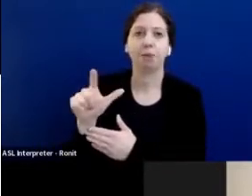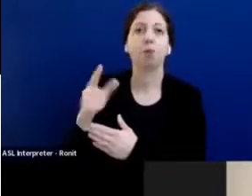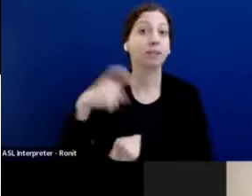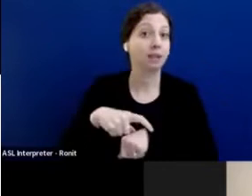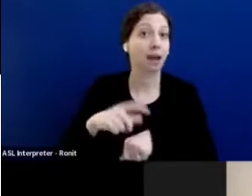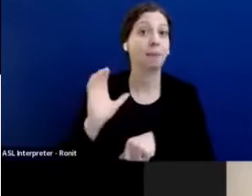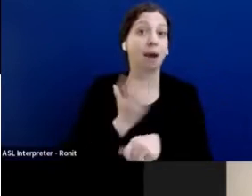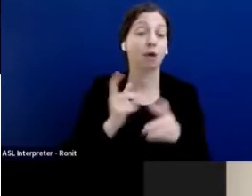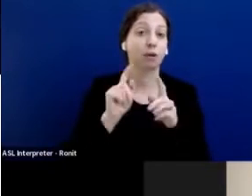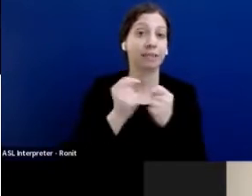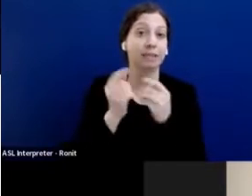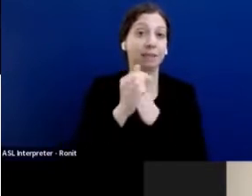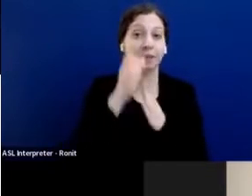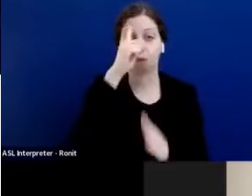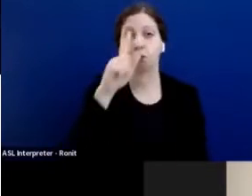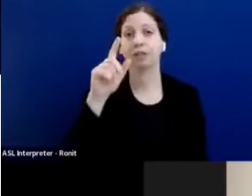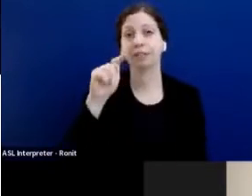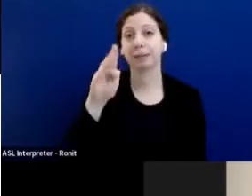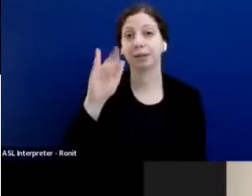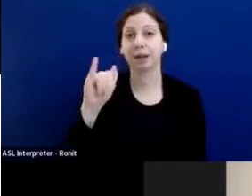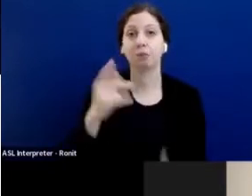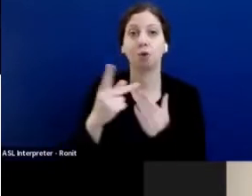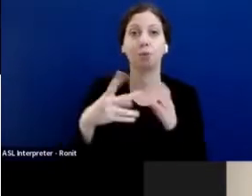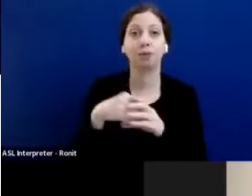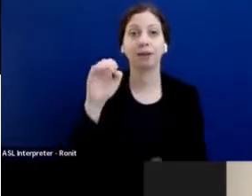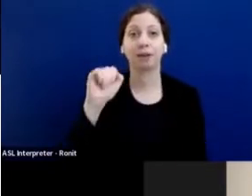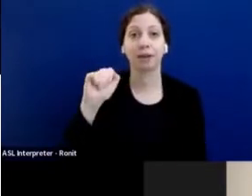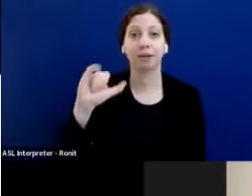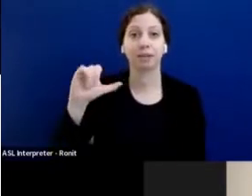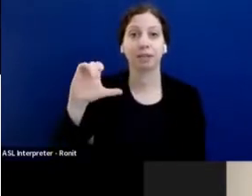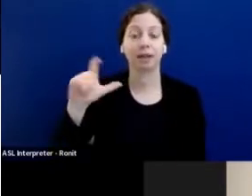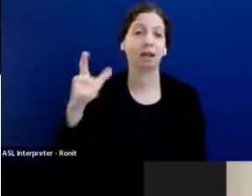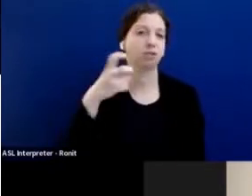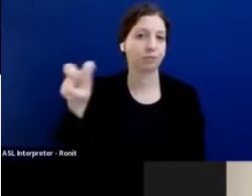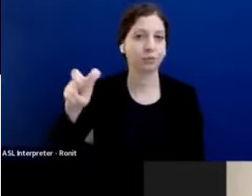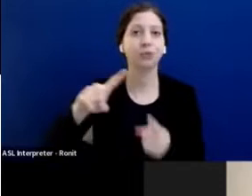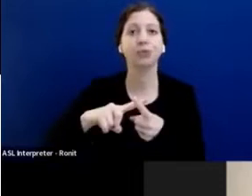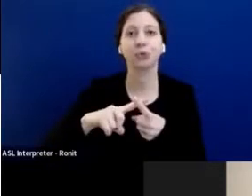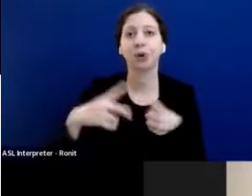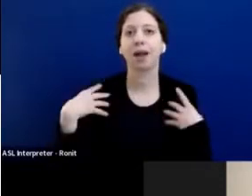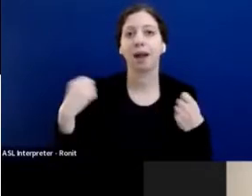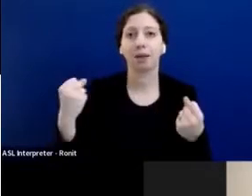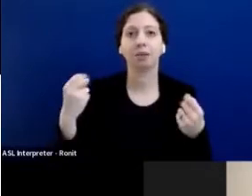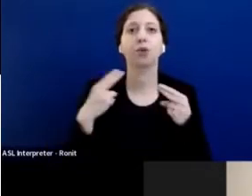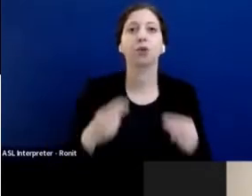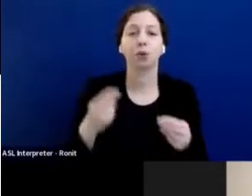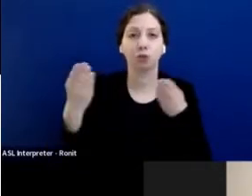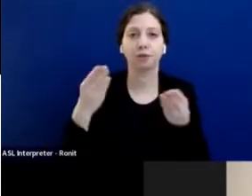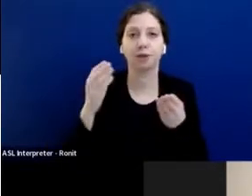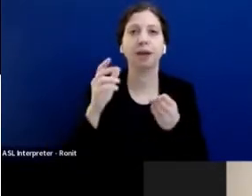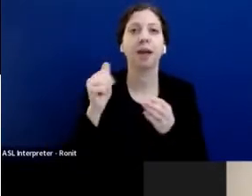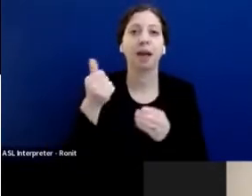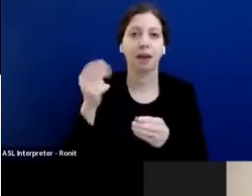team lead for our TBI programs within ACL. He has transitioned on to Health and Human Services Administration on Community